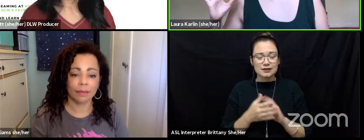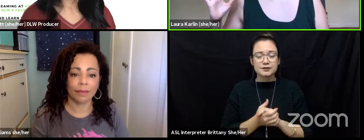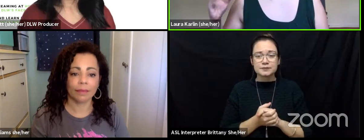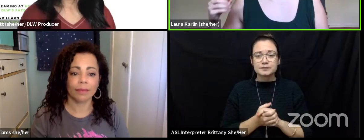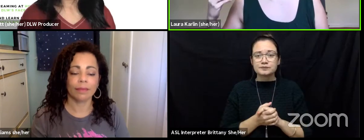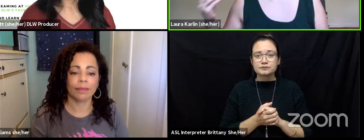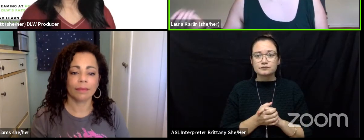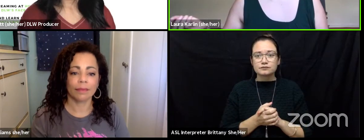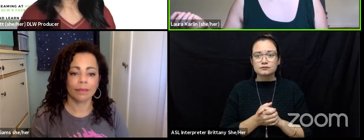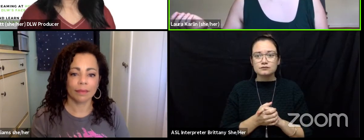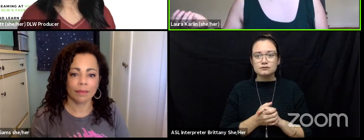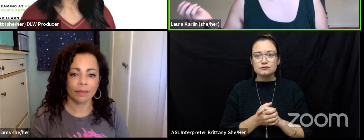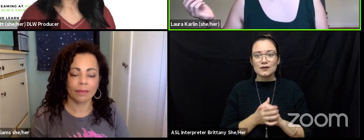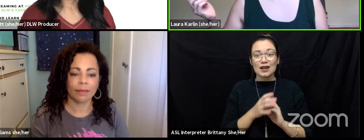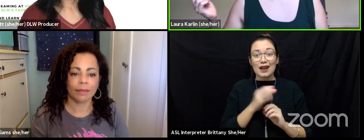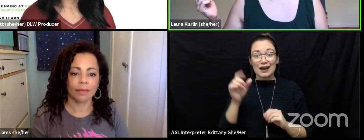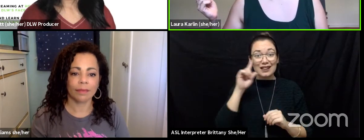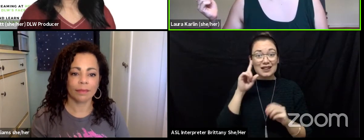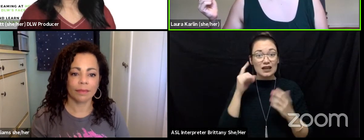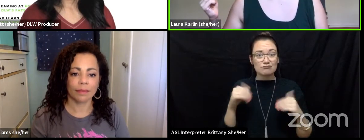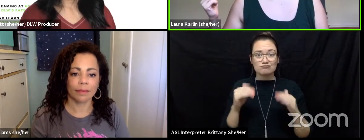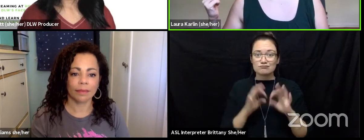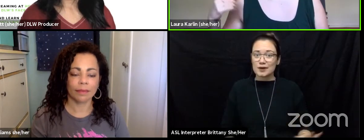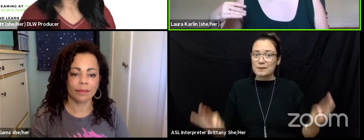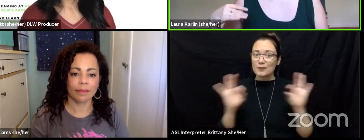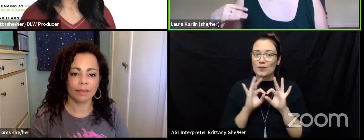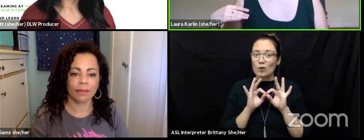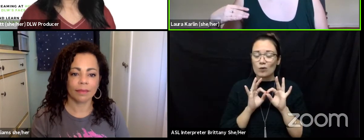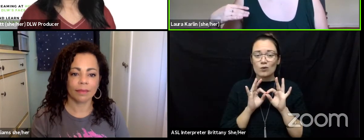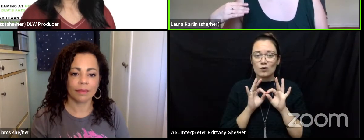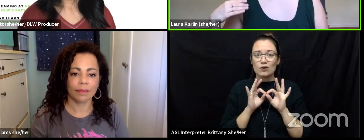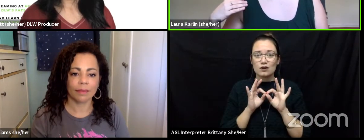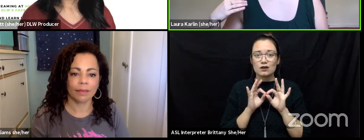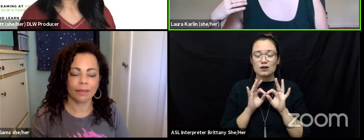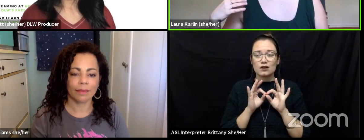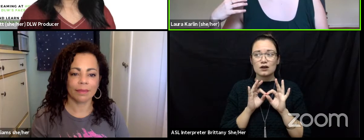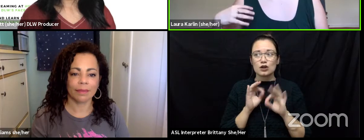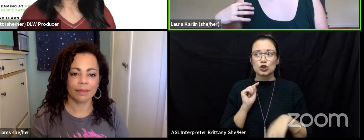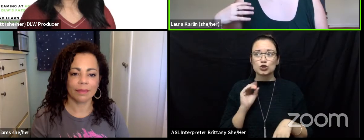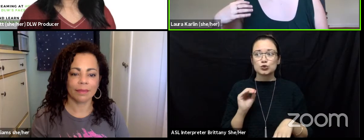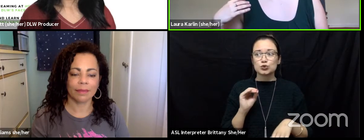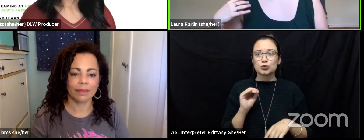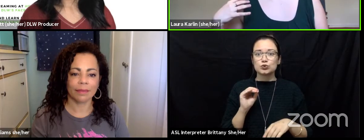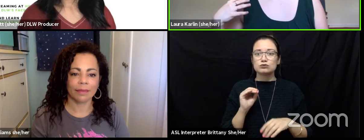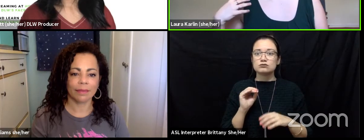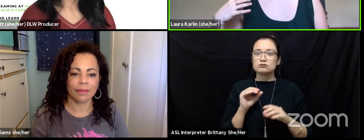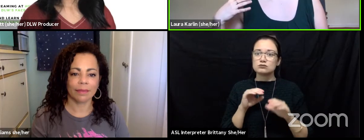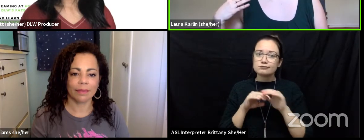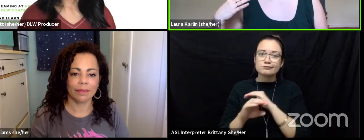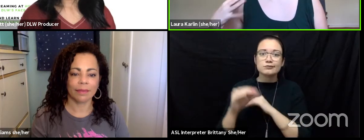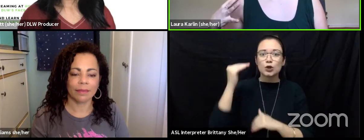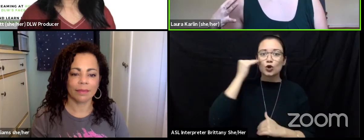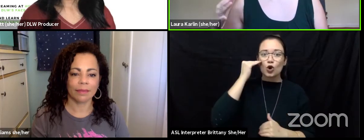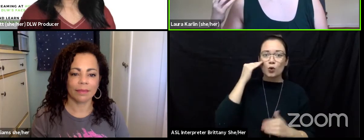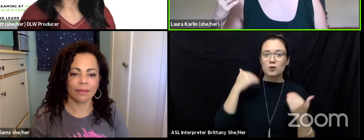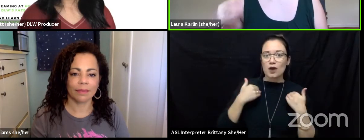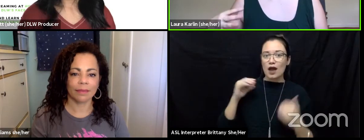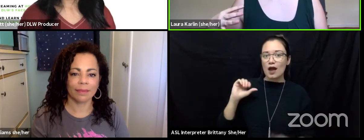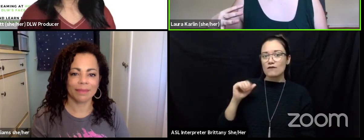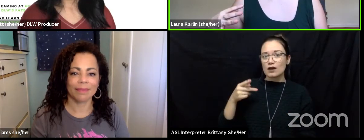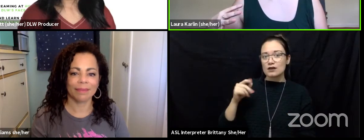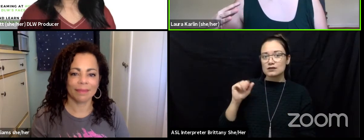Whereas I think it's really important to come in knowing that there is space for joy, that